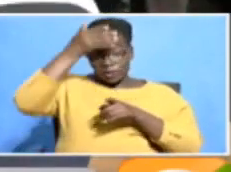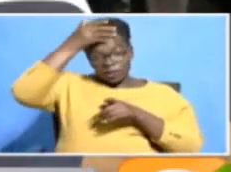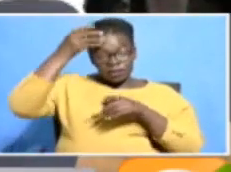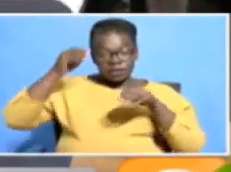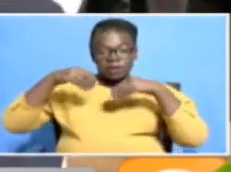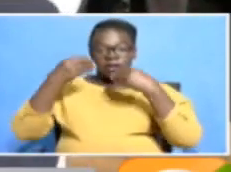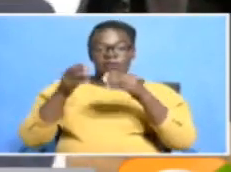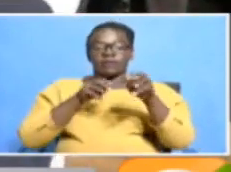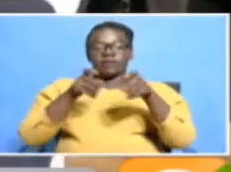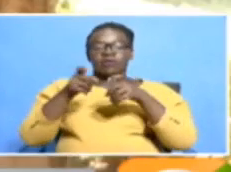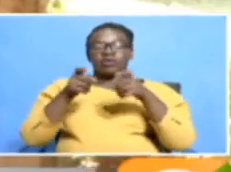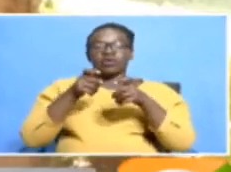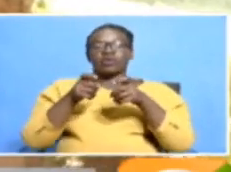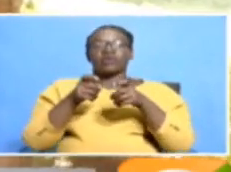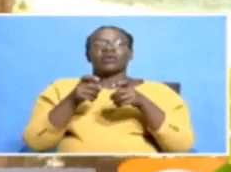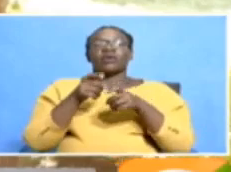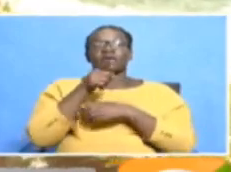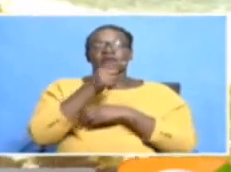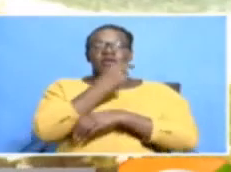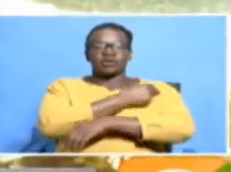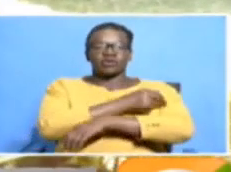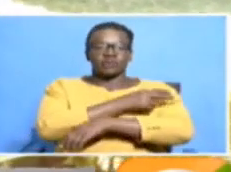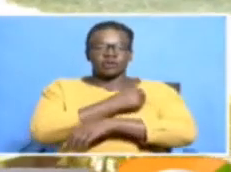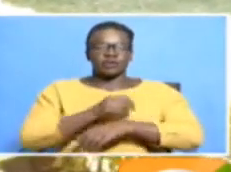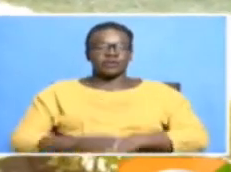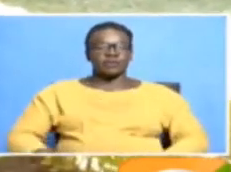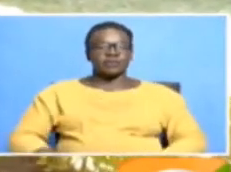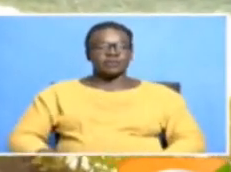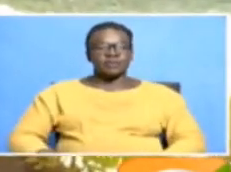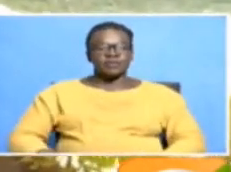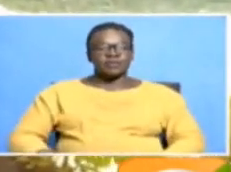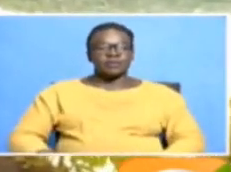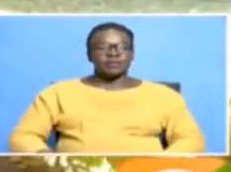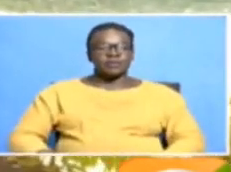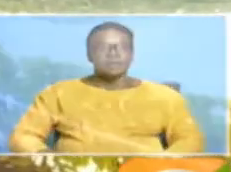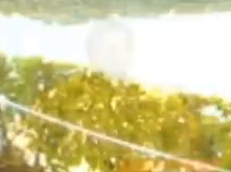multi-million health facility. Hassan Mugambi, Citizen TV.